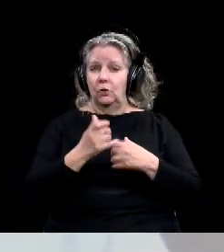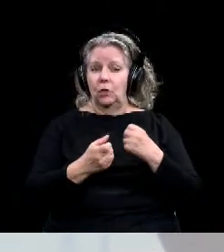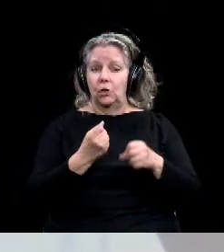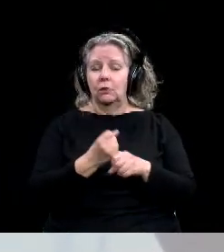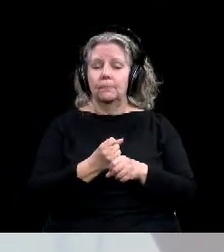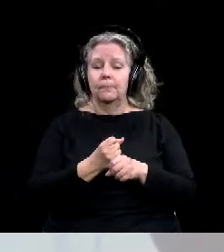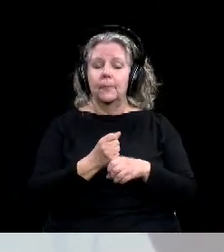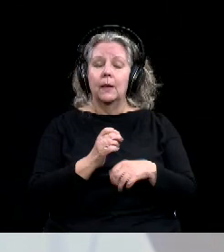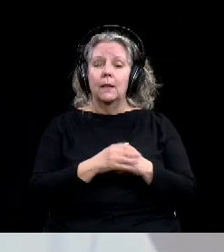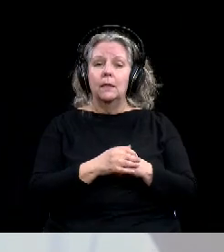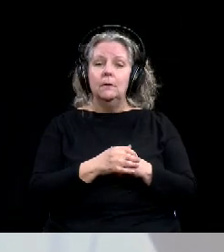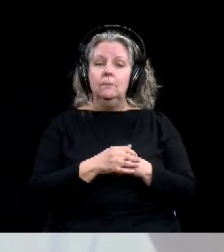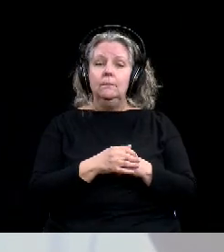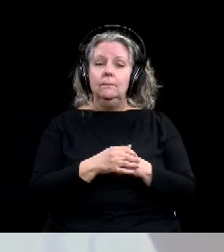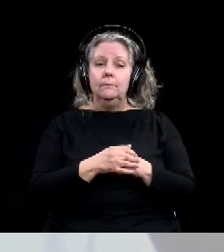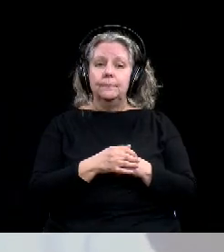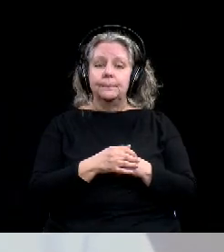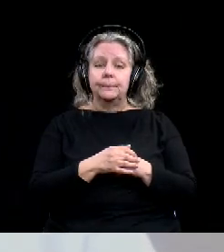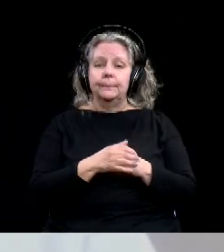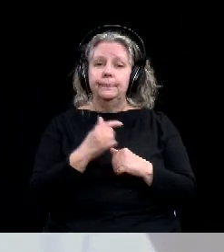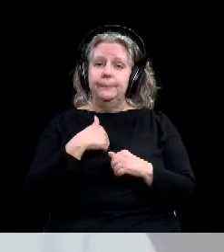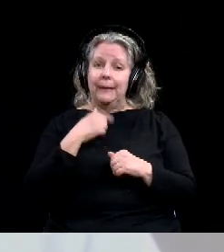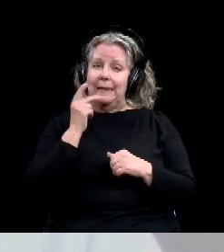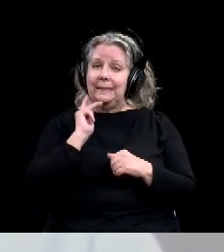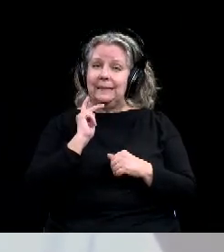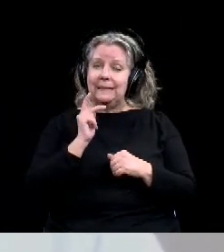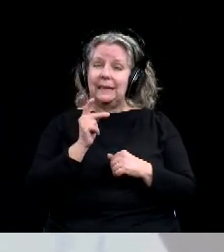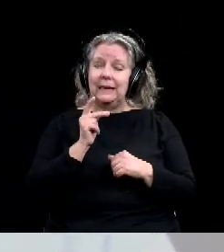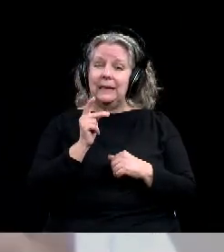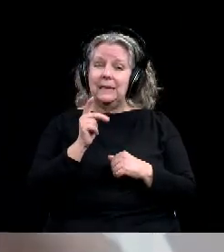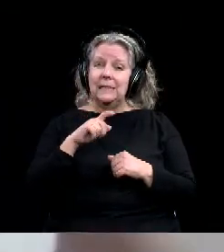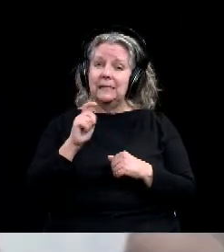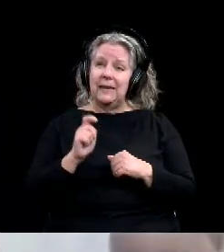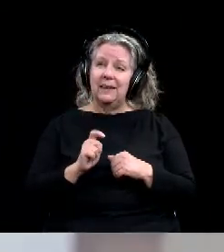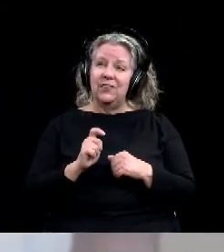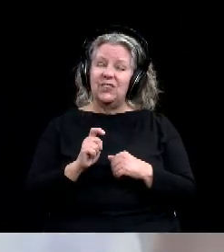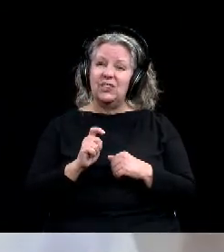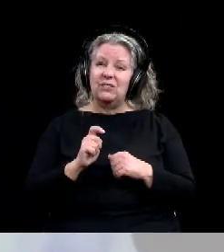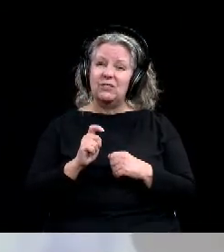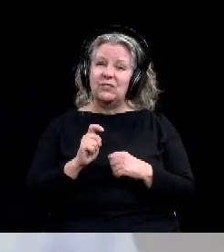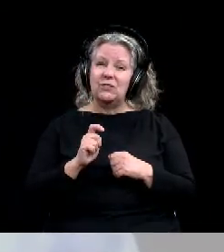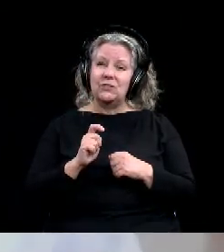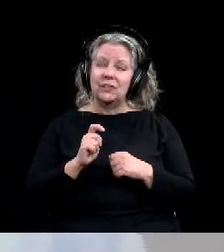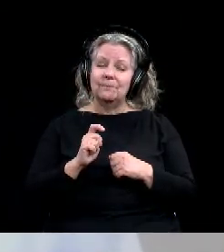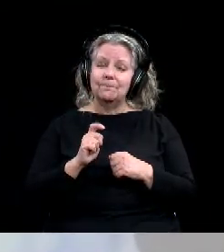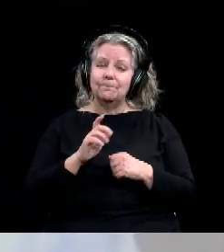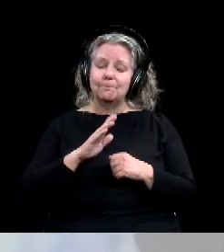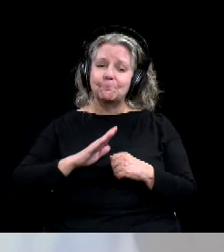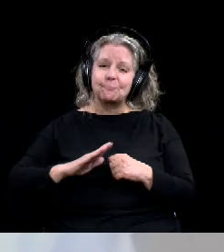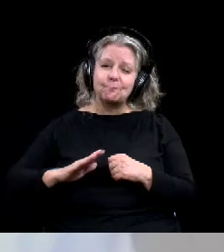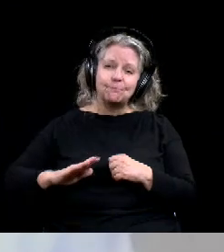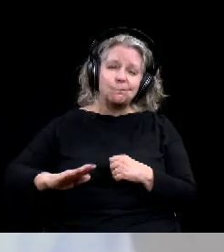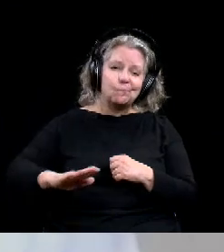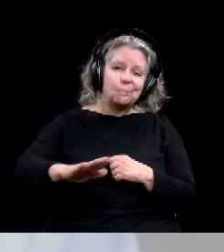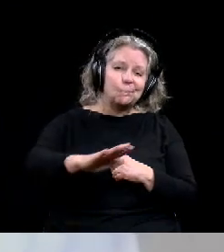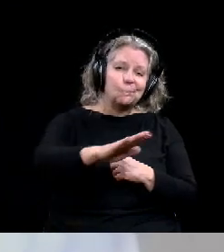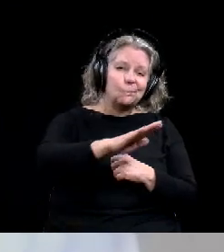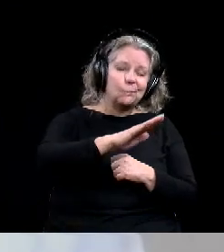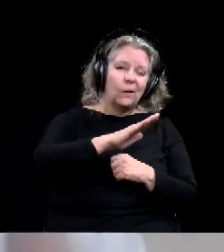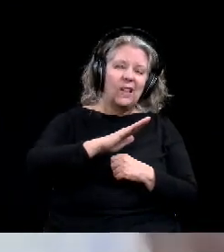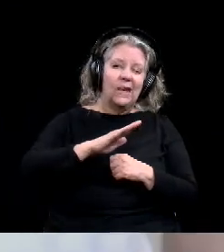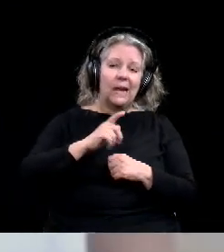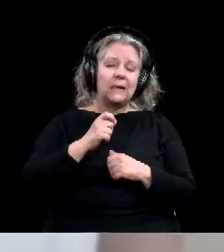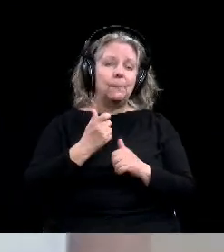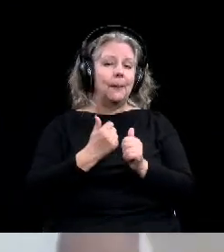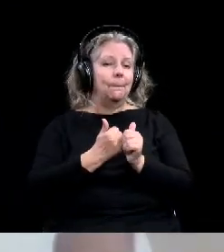see Texas as a whole is not is kind of lagging a little bit other states in terms of vaccine rollout,